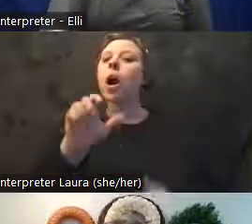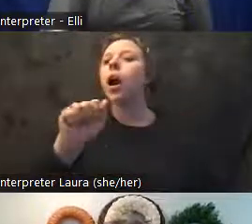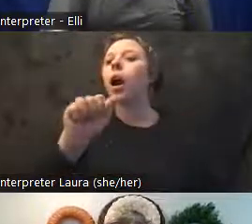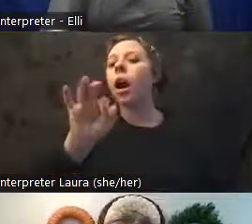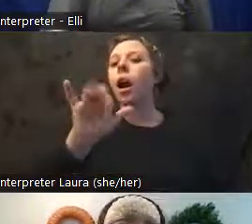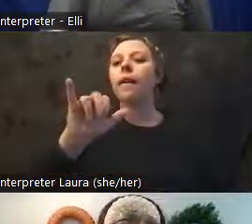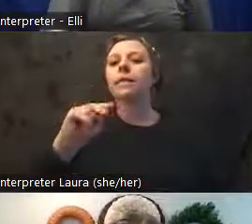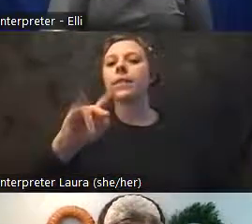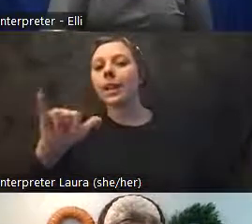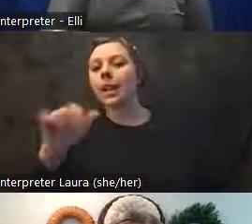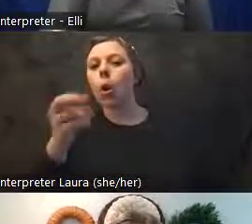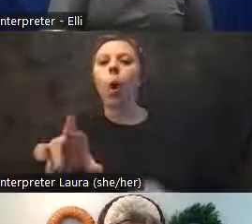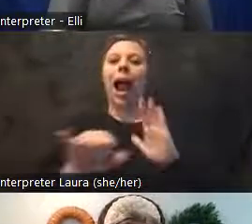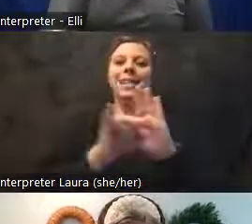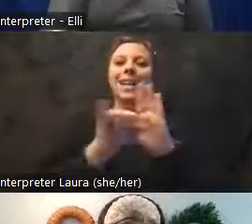helpful?